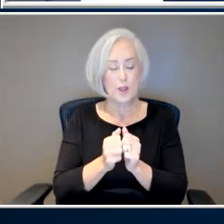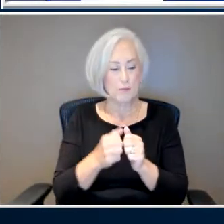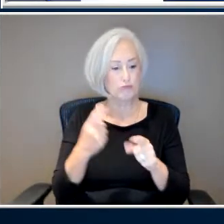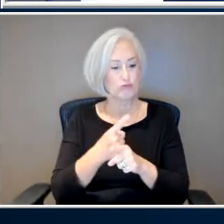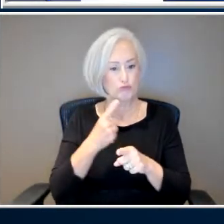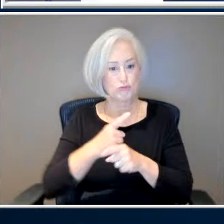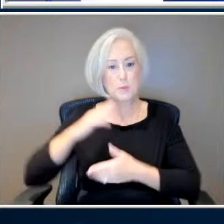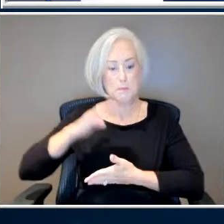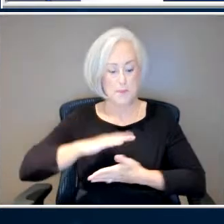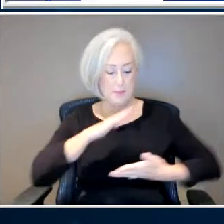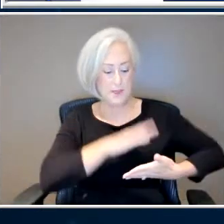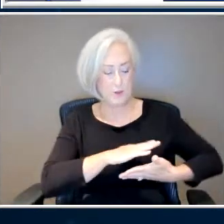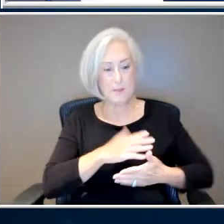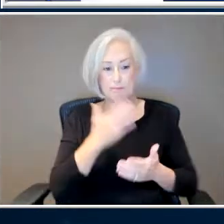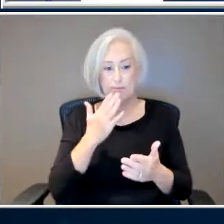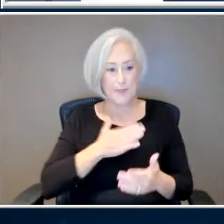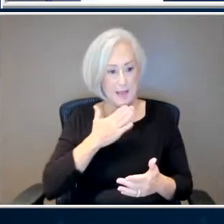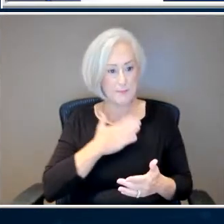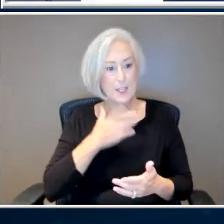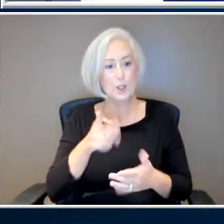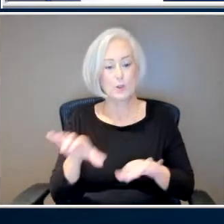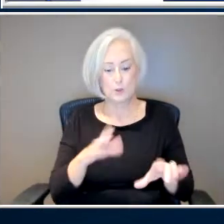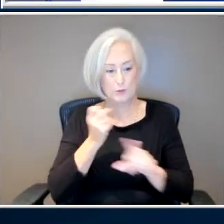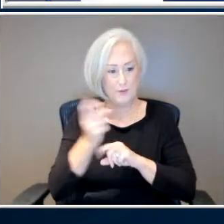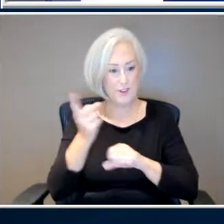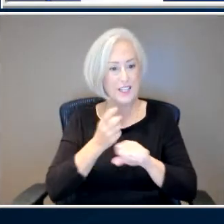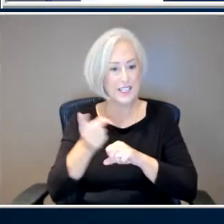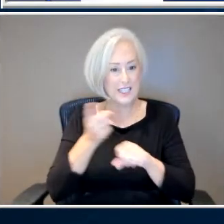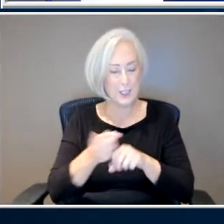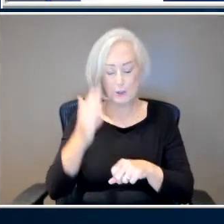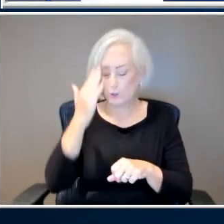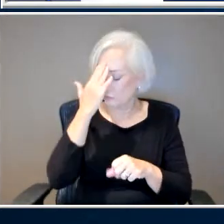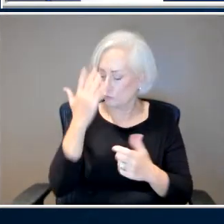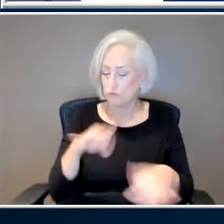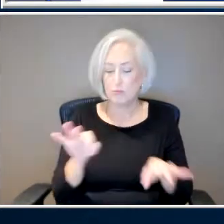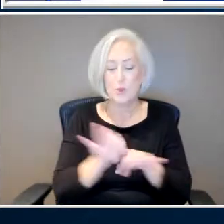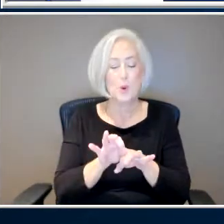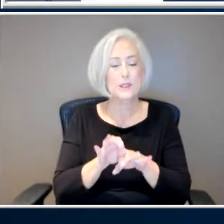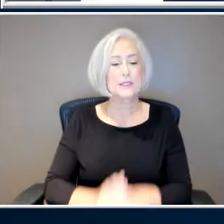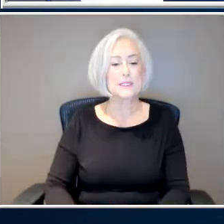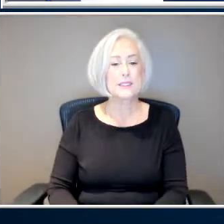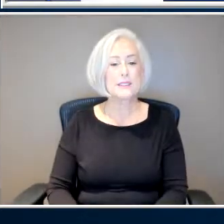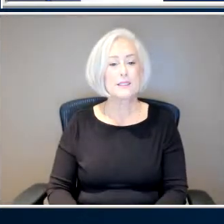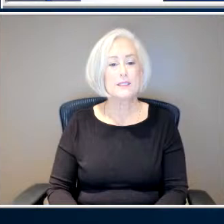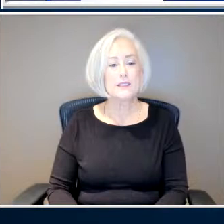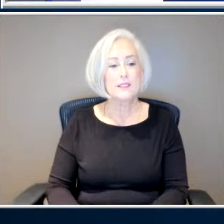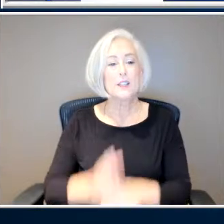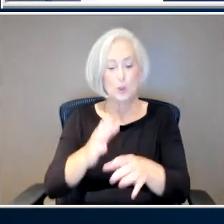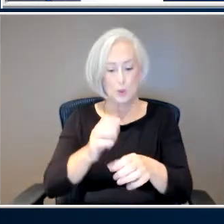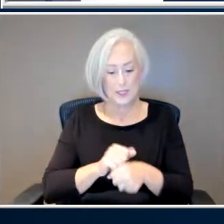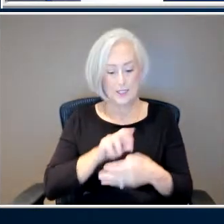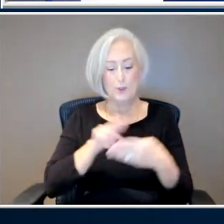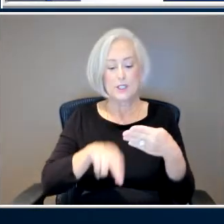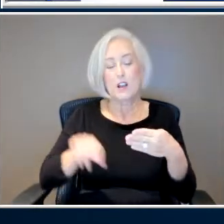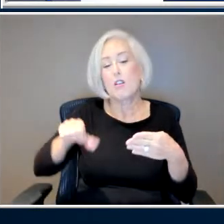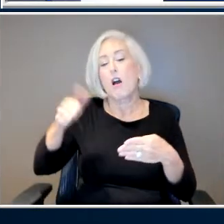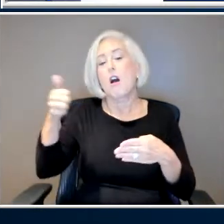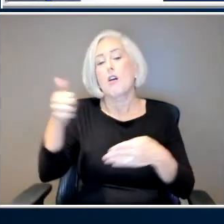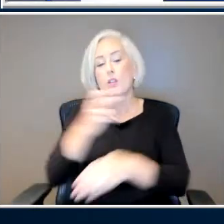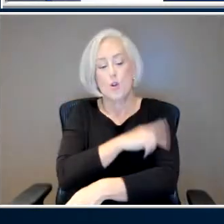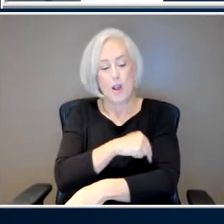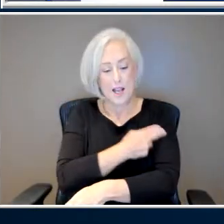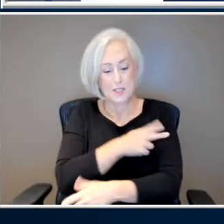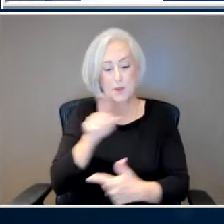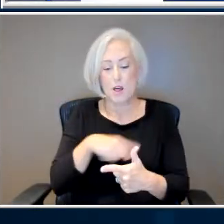stayed up to date Oh, yes. on those because you knew the importance of Yes. that. You got your results elsewhere, and abruptly were told